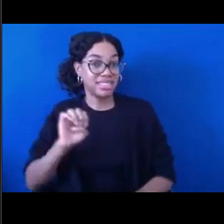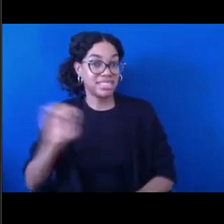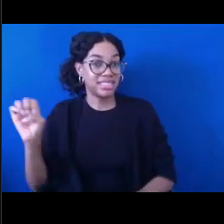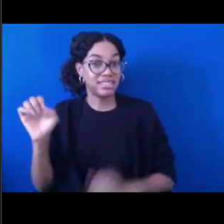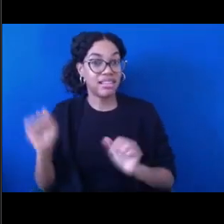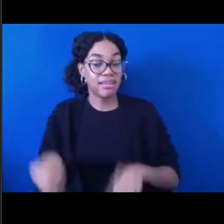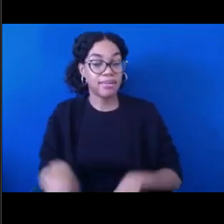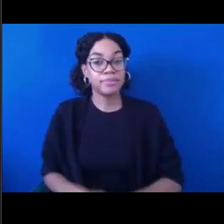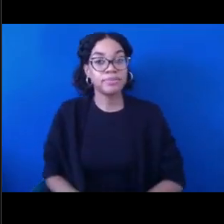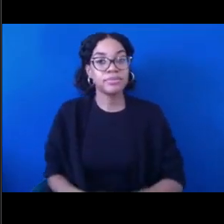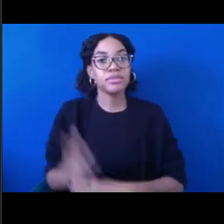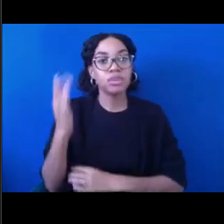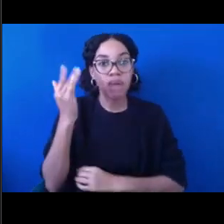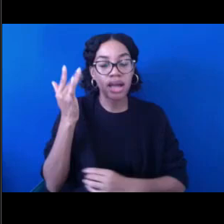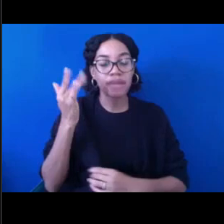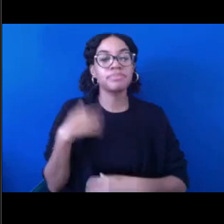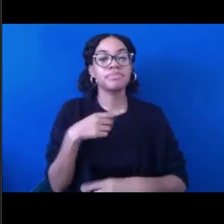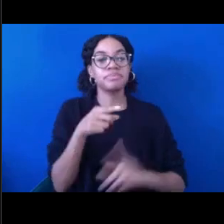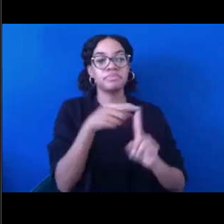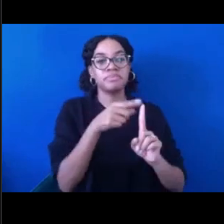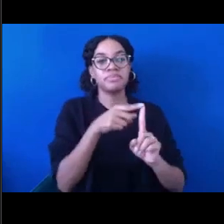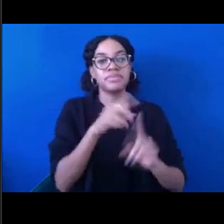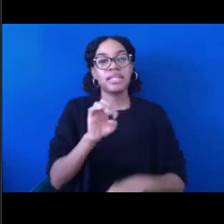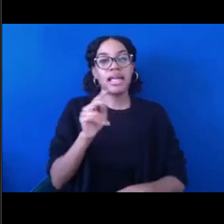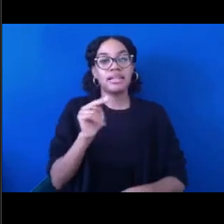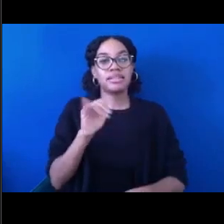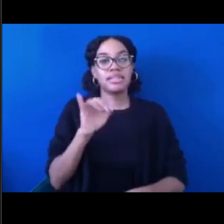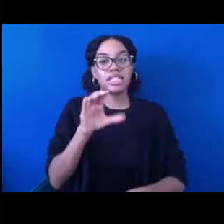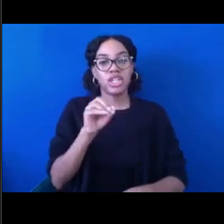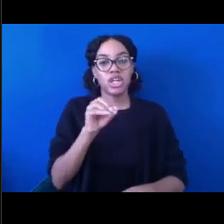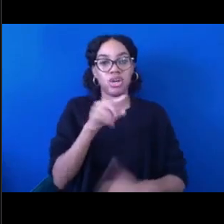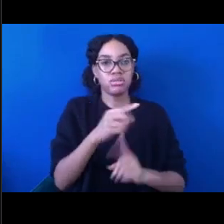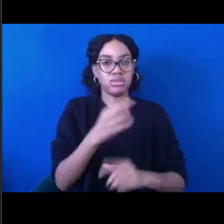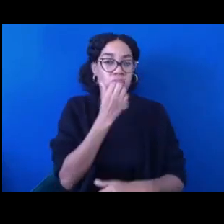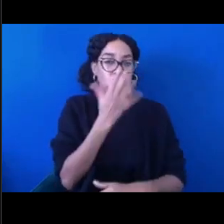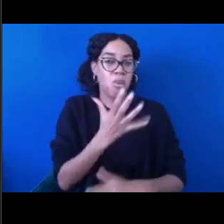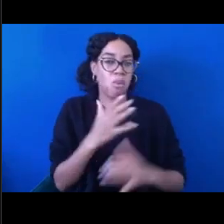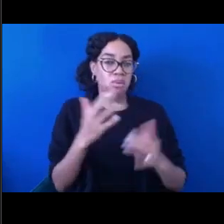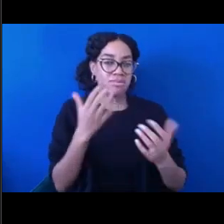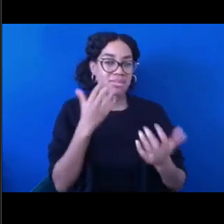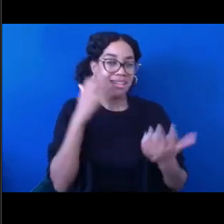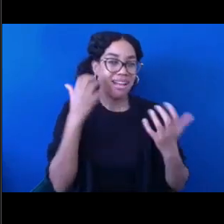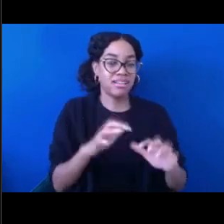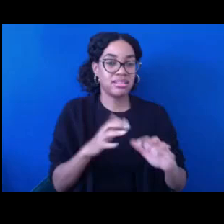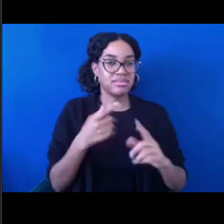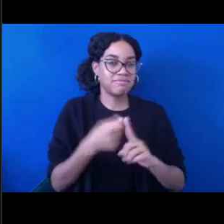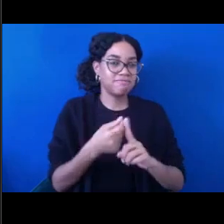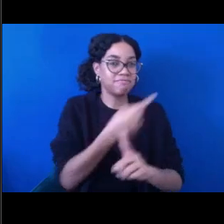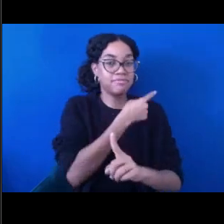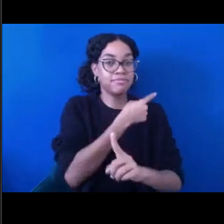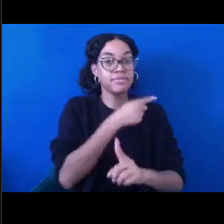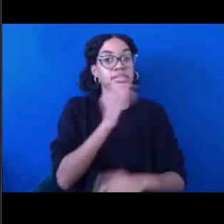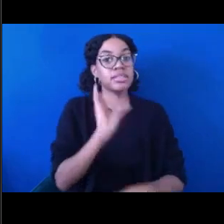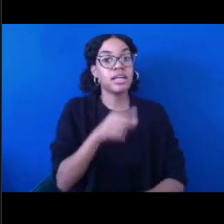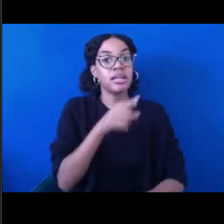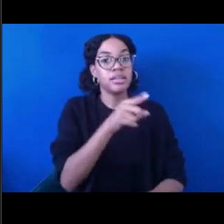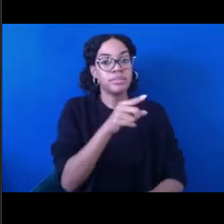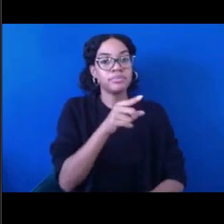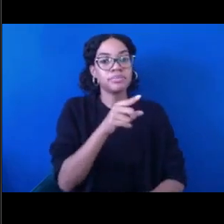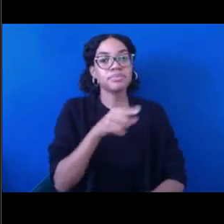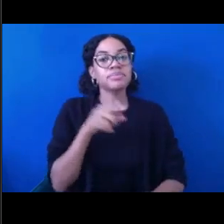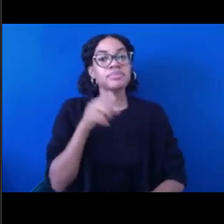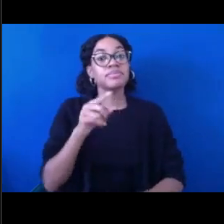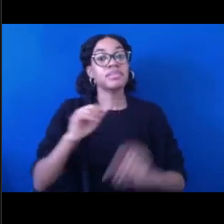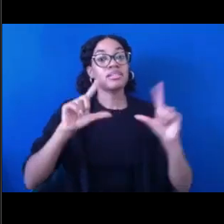again, on the top left image there, this shows you your sea surface temperature anomaly, right? How far things are above or below